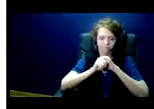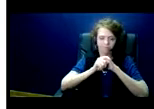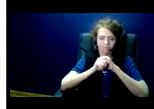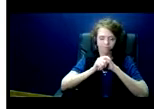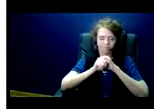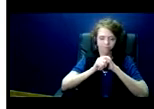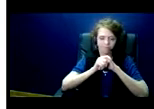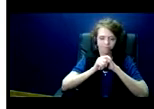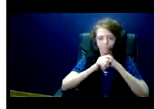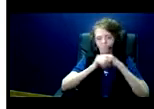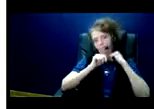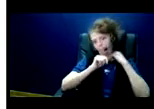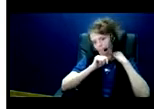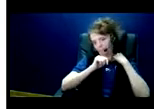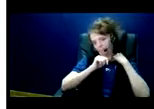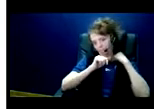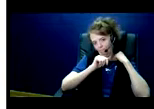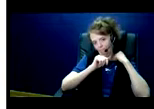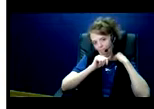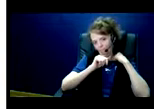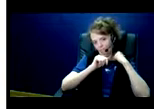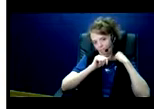Hi, Maggie.